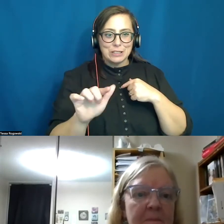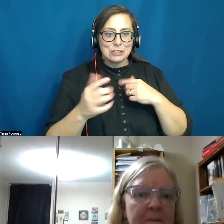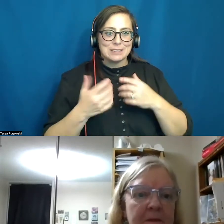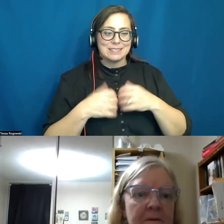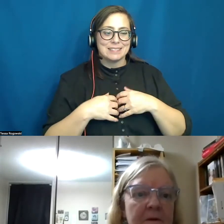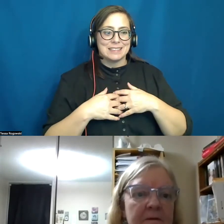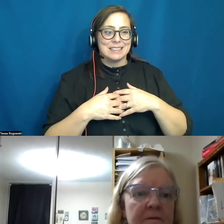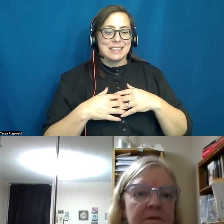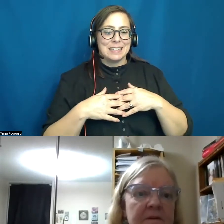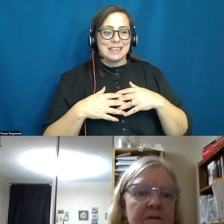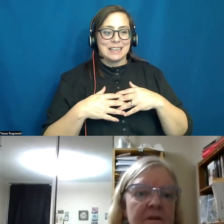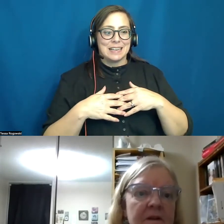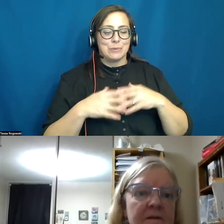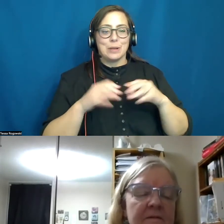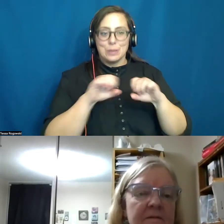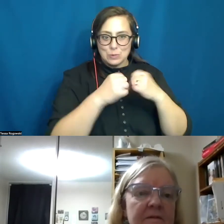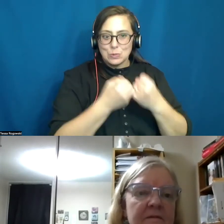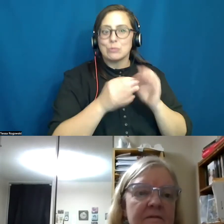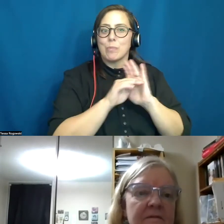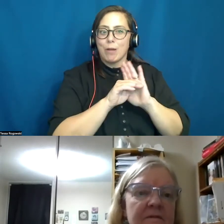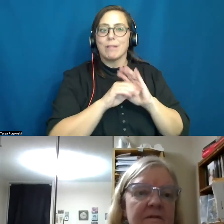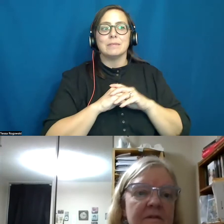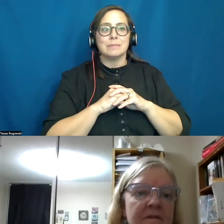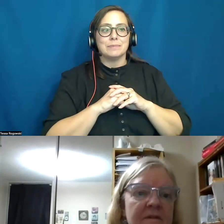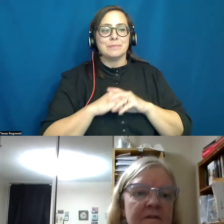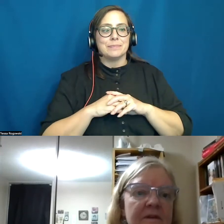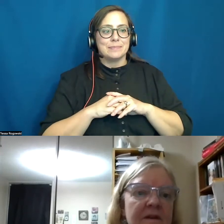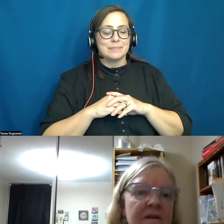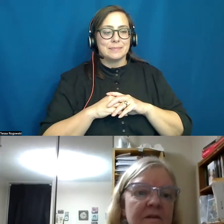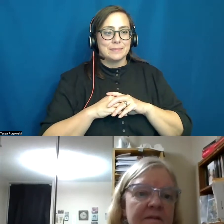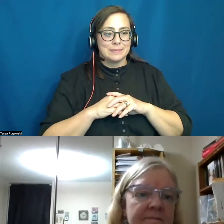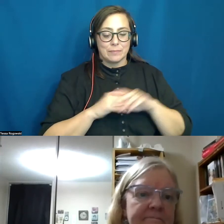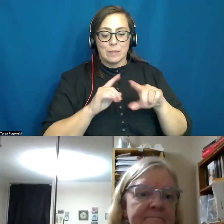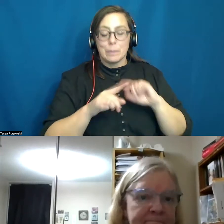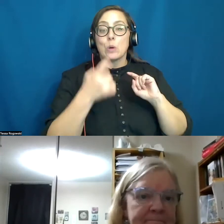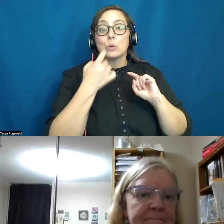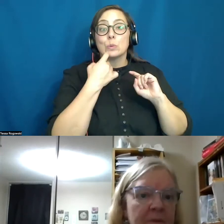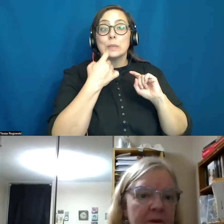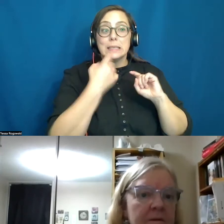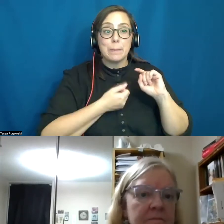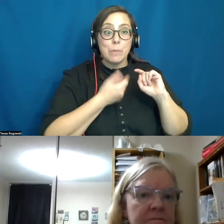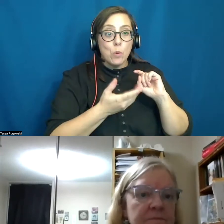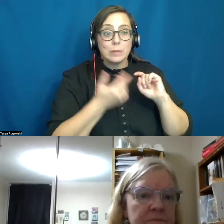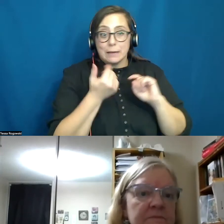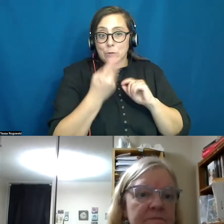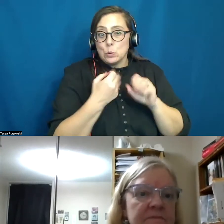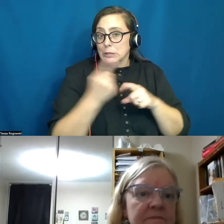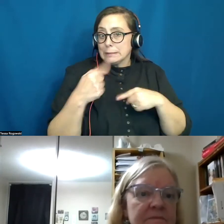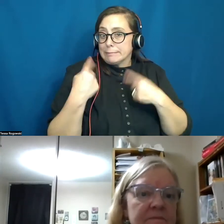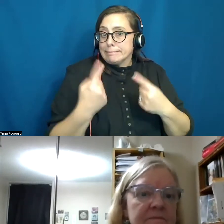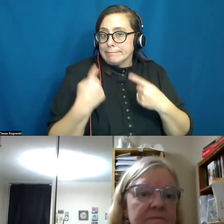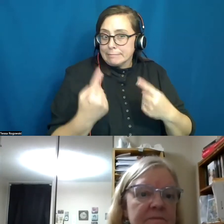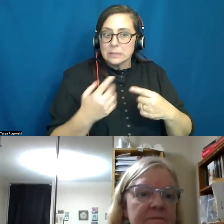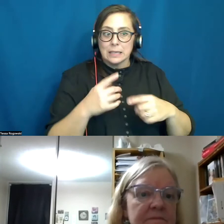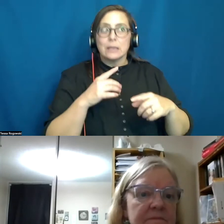earlier question. I didn't read them. More recent poems I was doing over the past couple of years had more of a